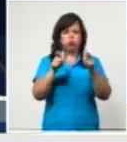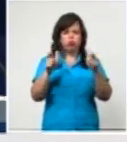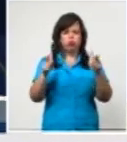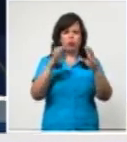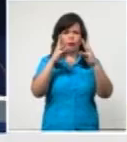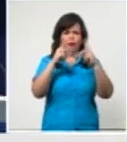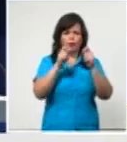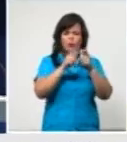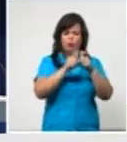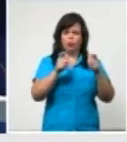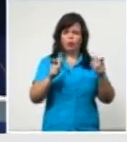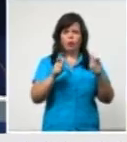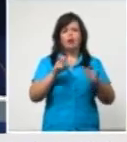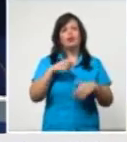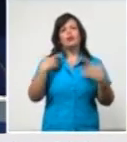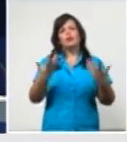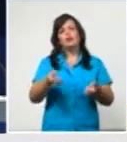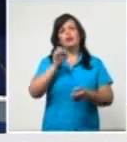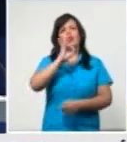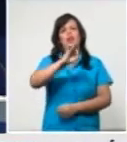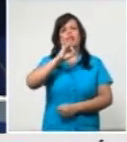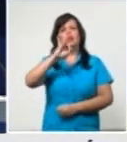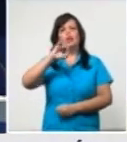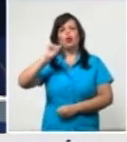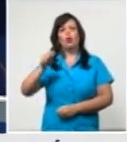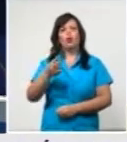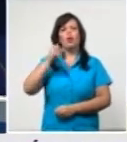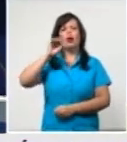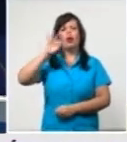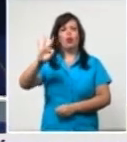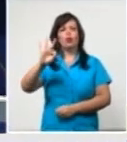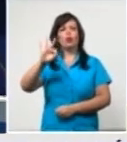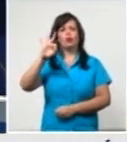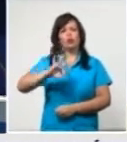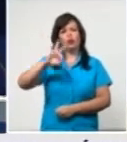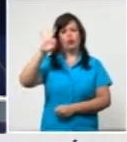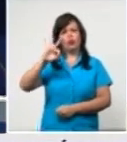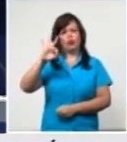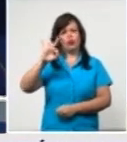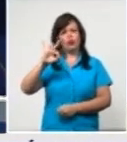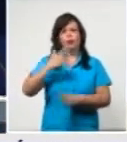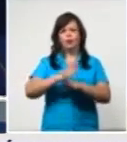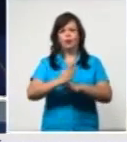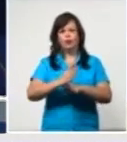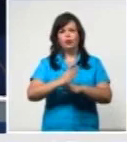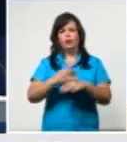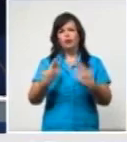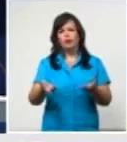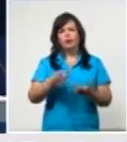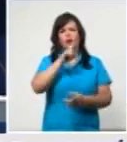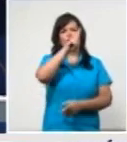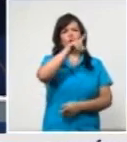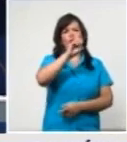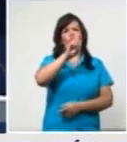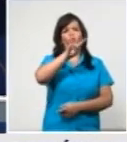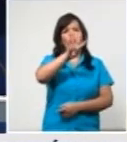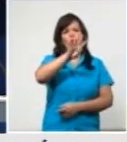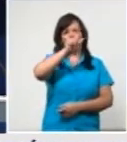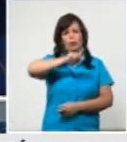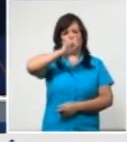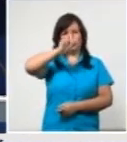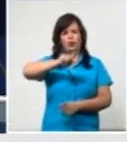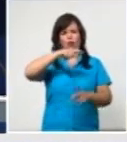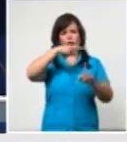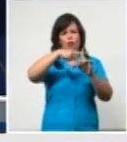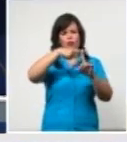77.8% of the 104 cases that have been diagnosed over the last 15 days.